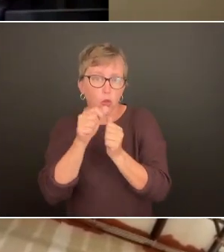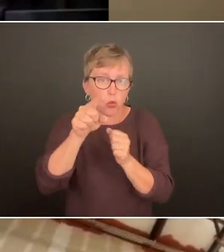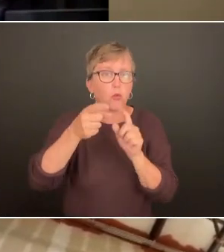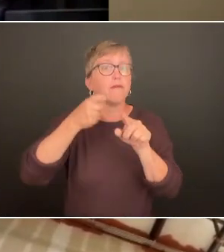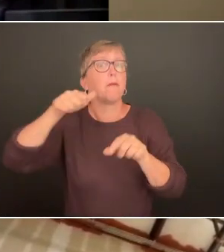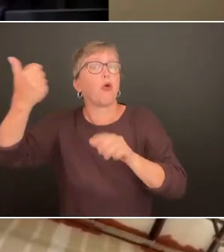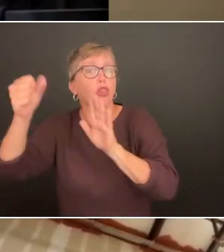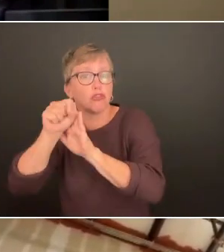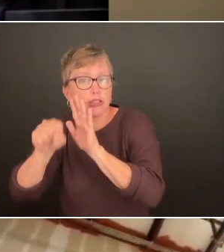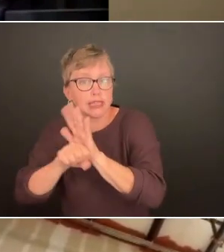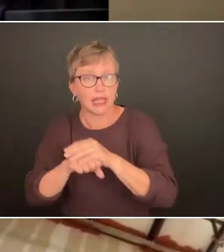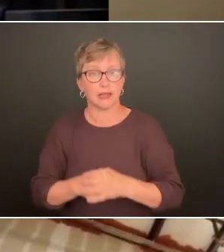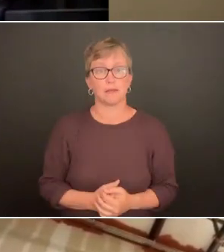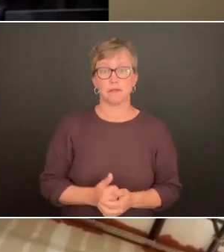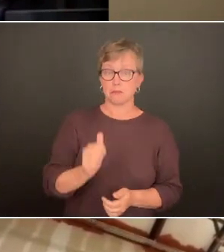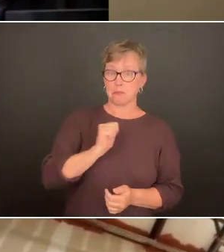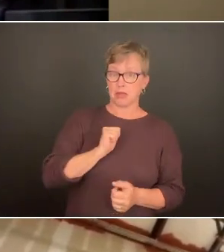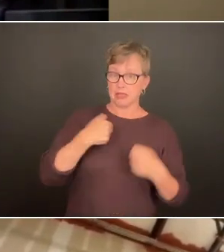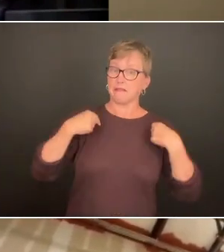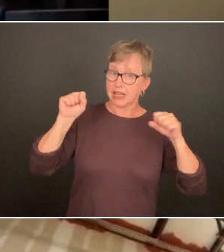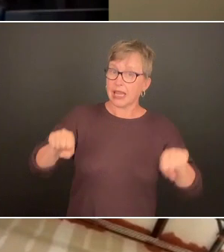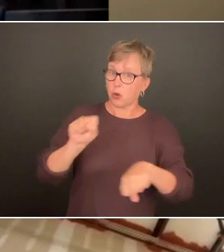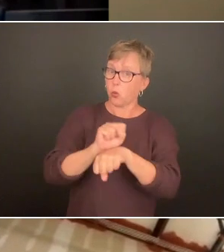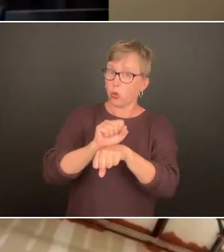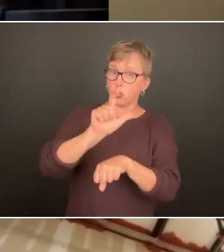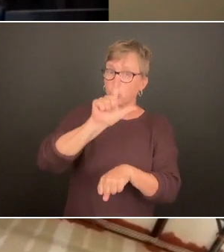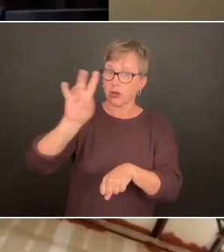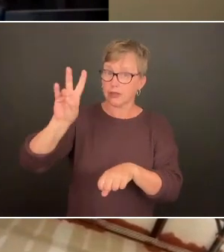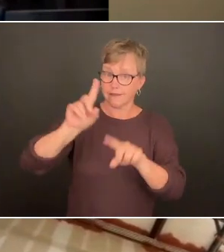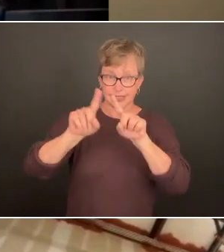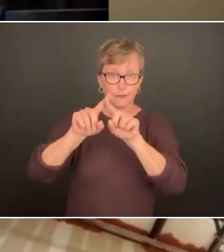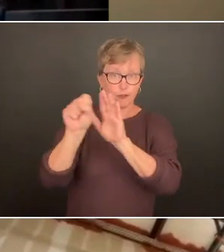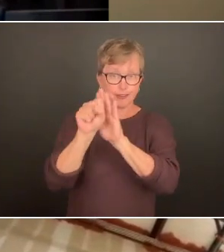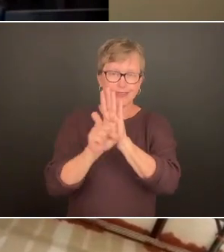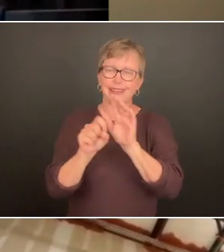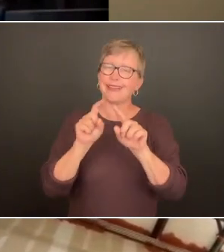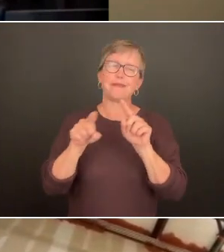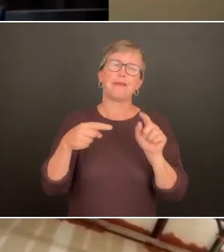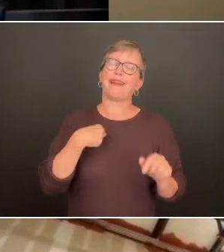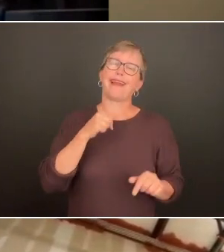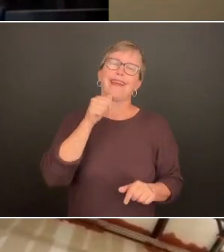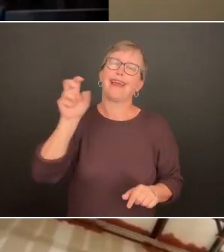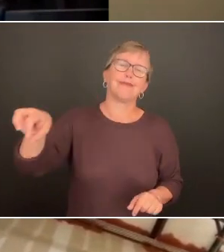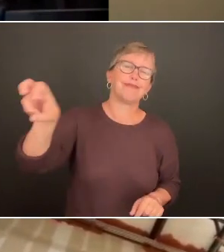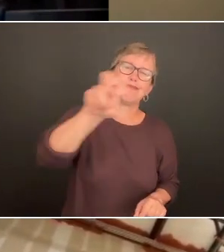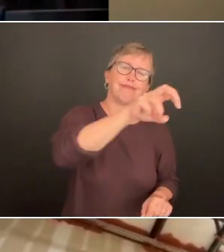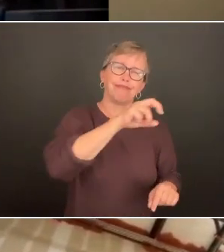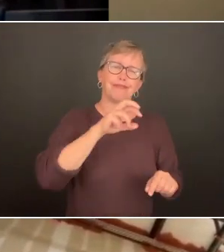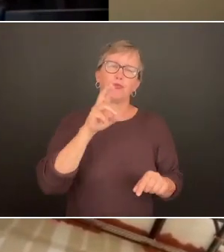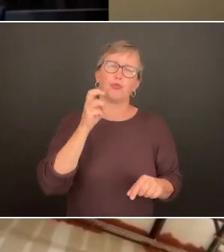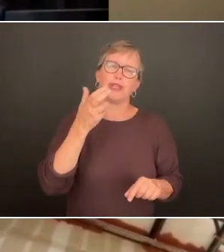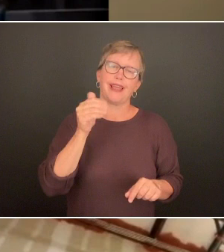lines. I have privileges in 27 states, but I'm not doing a lot of rehab across state lines right